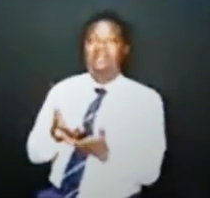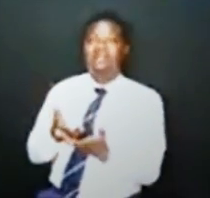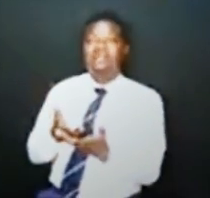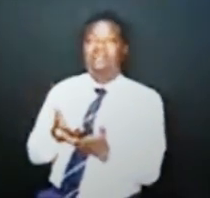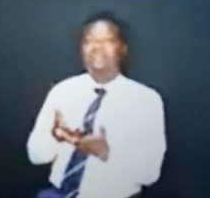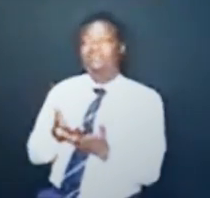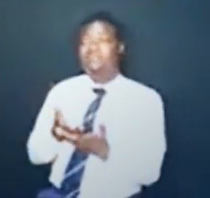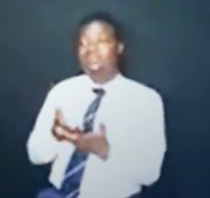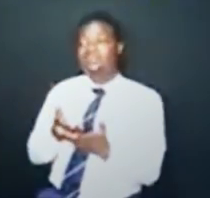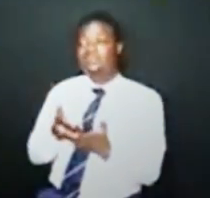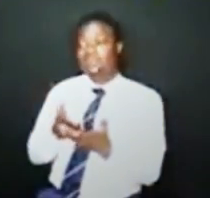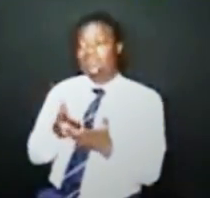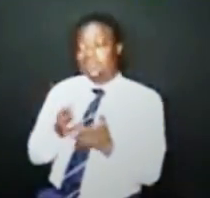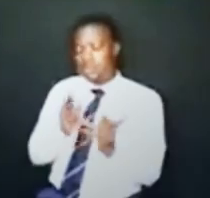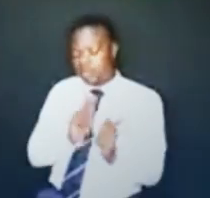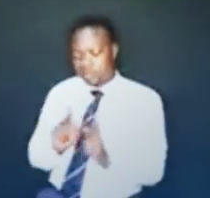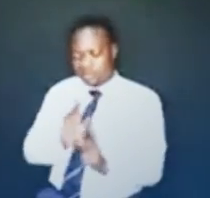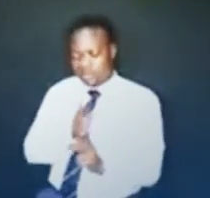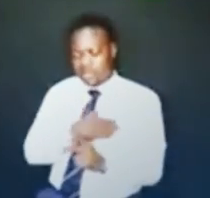of us.